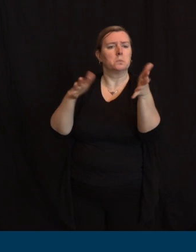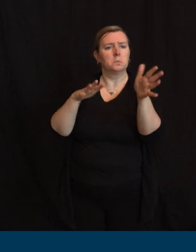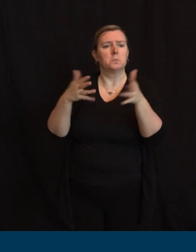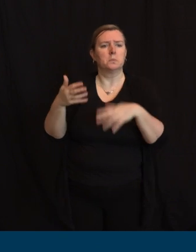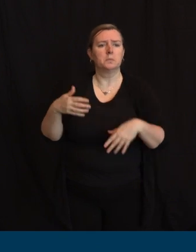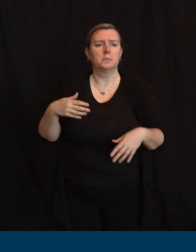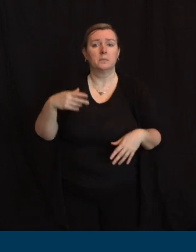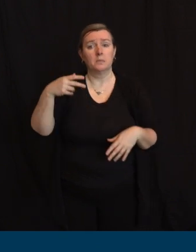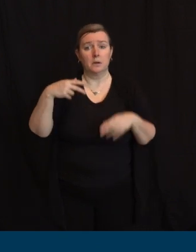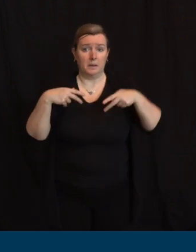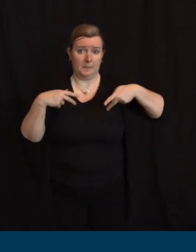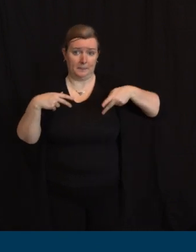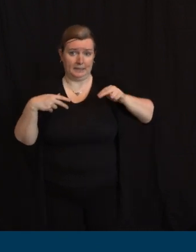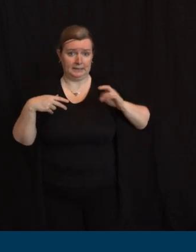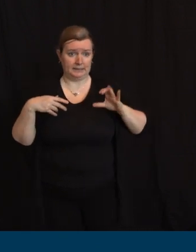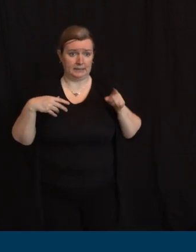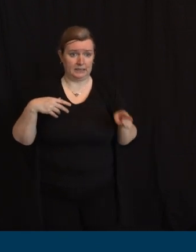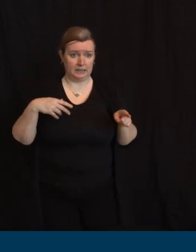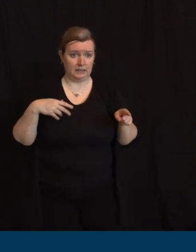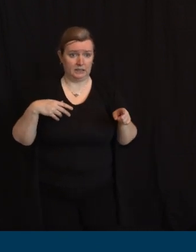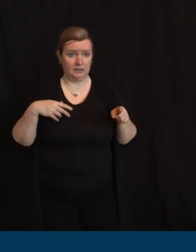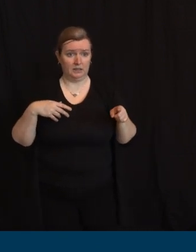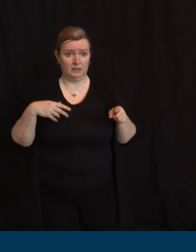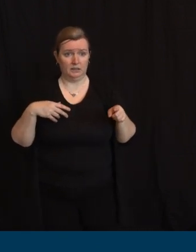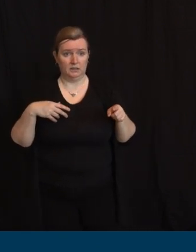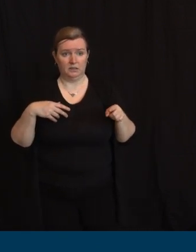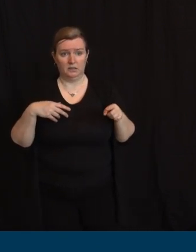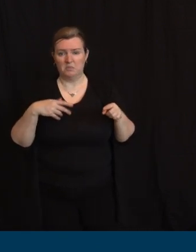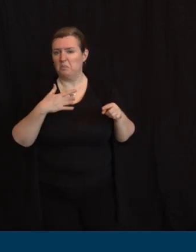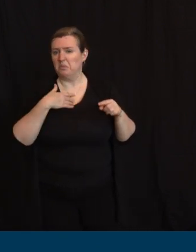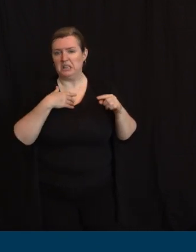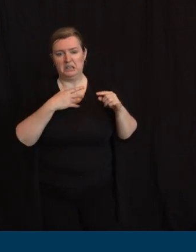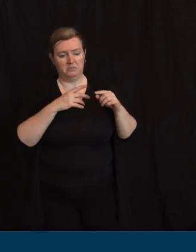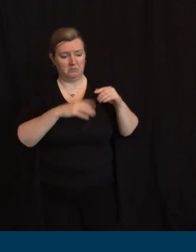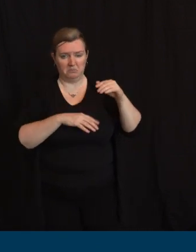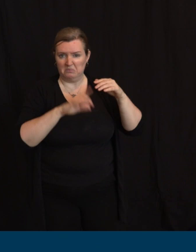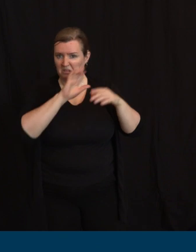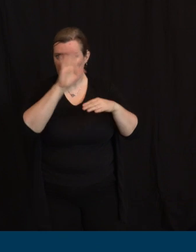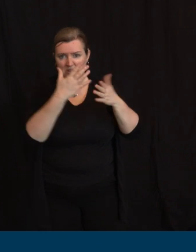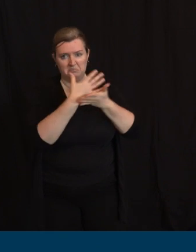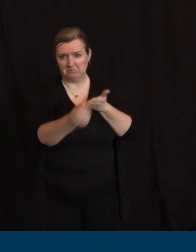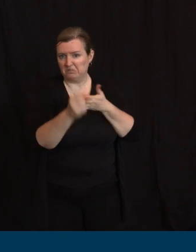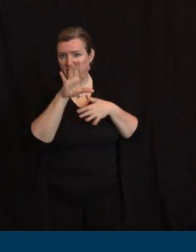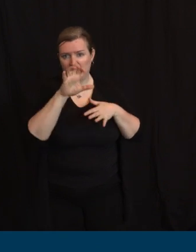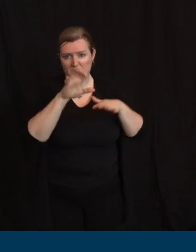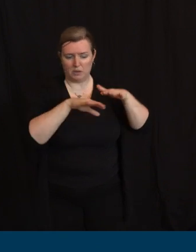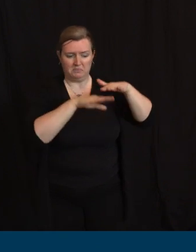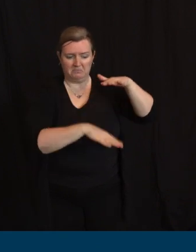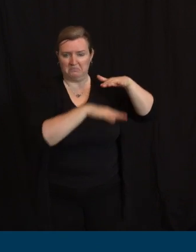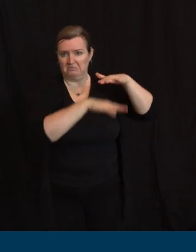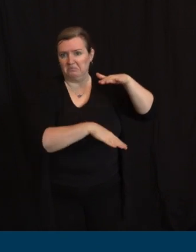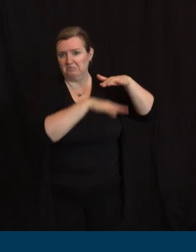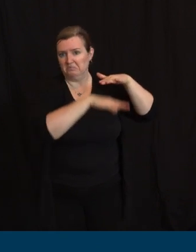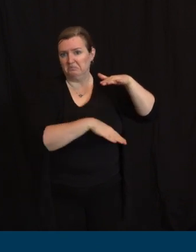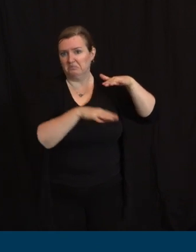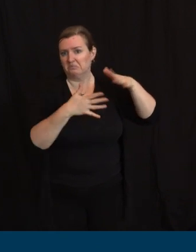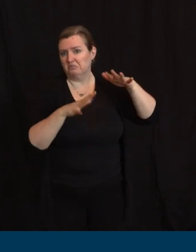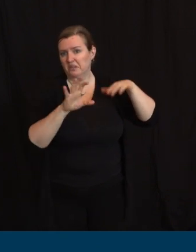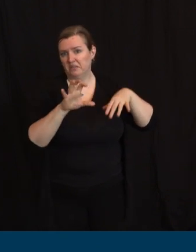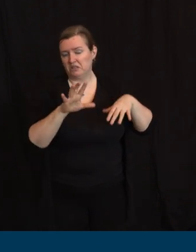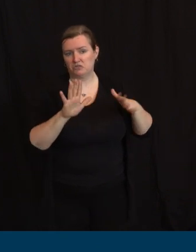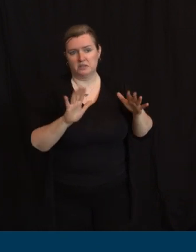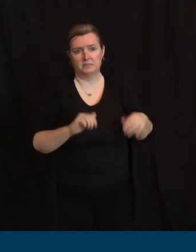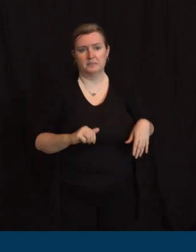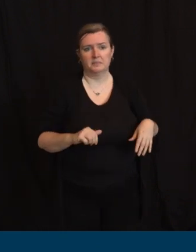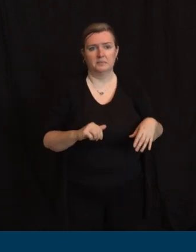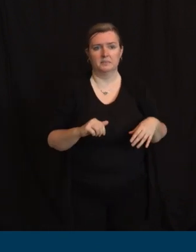not hitting capacity, so I hope this is a glimmer of hope. It would be really good if it